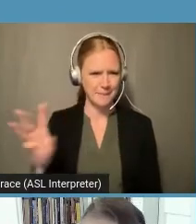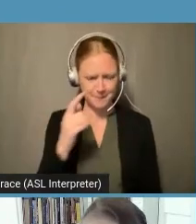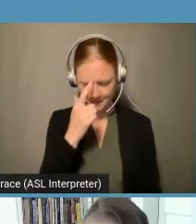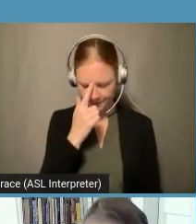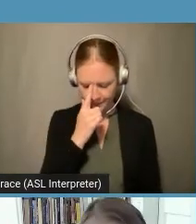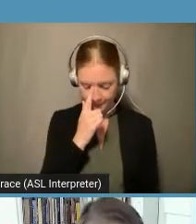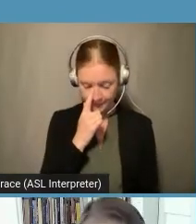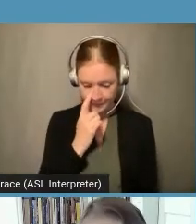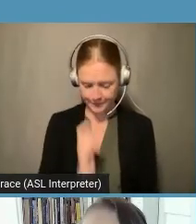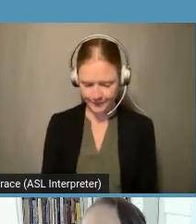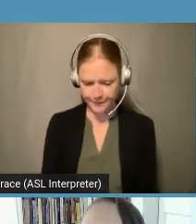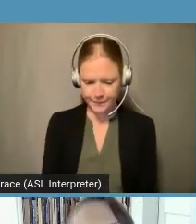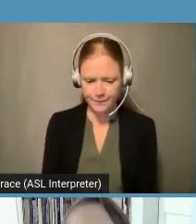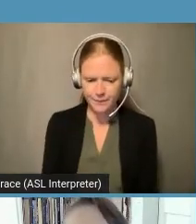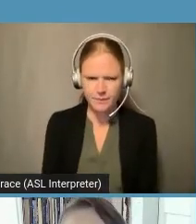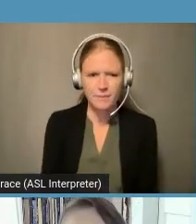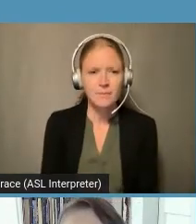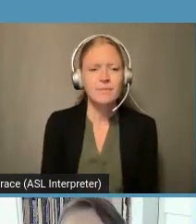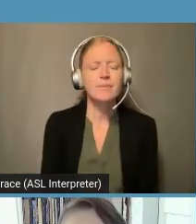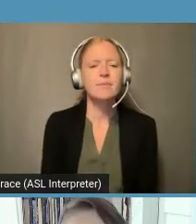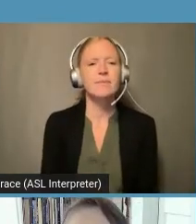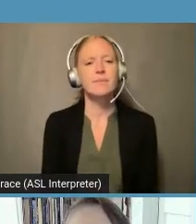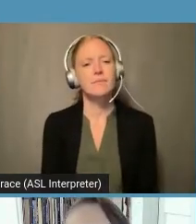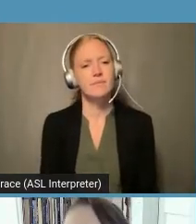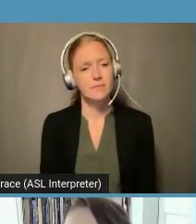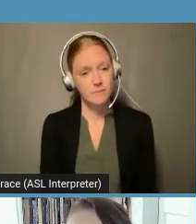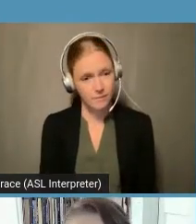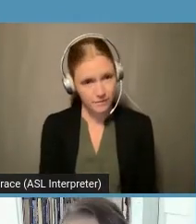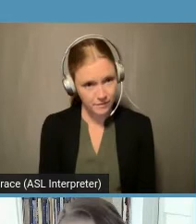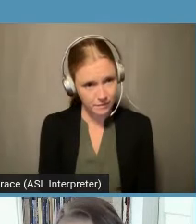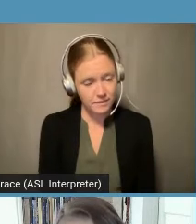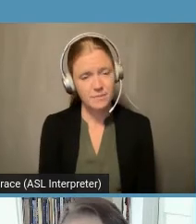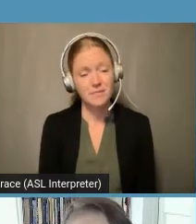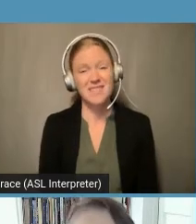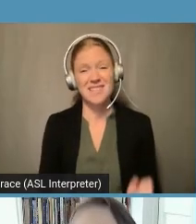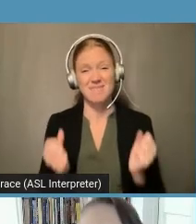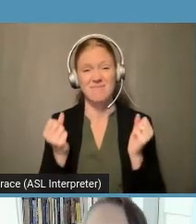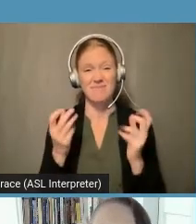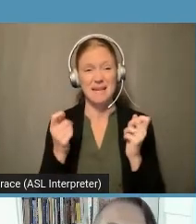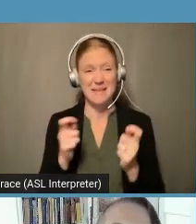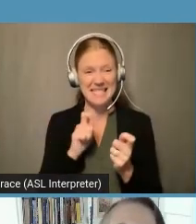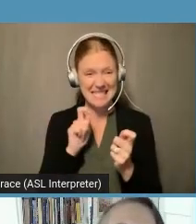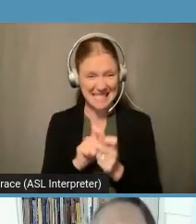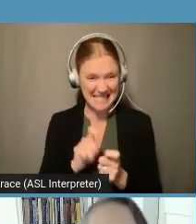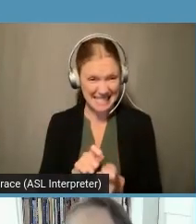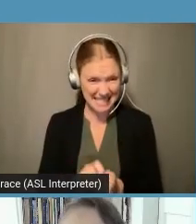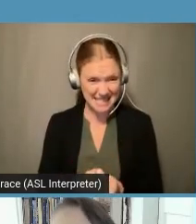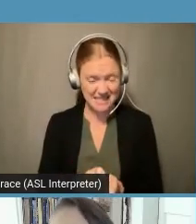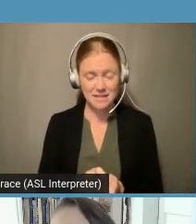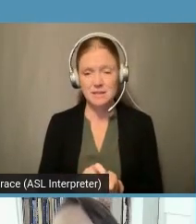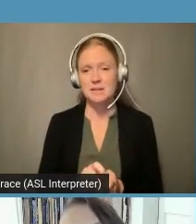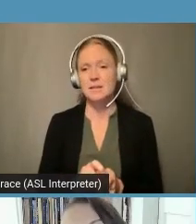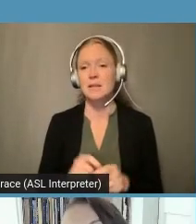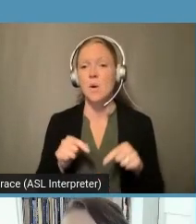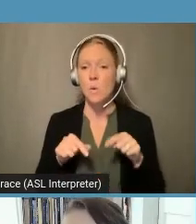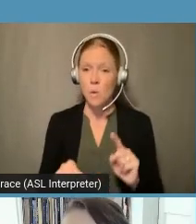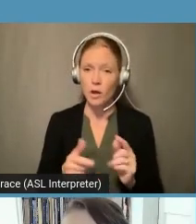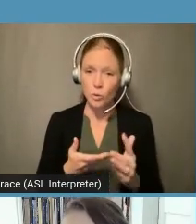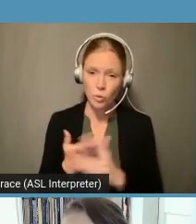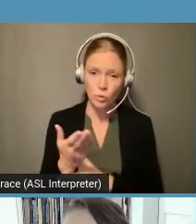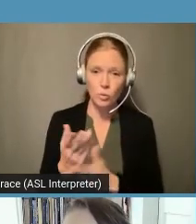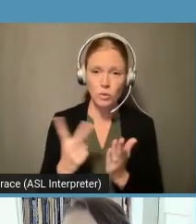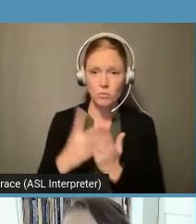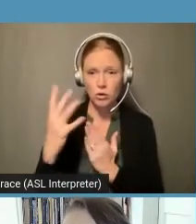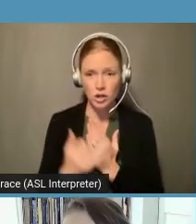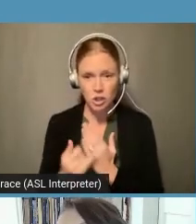So within those parts, though, there are a lot of details. And as you go through the project, you're going to learn